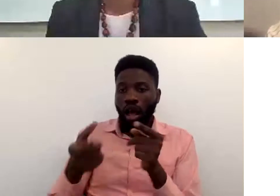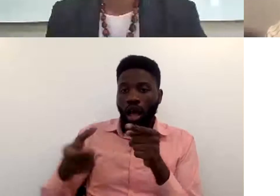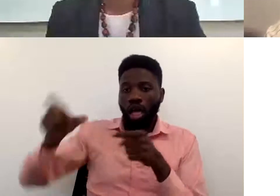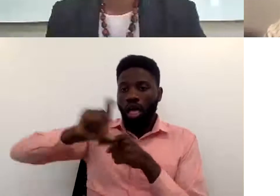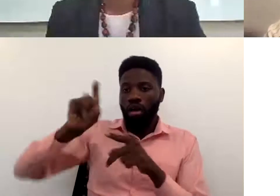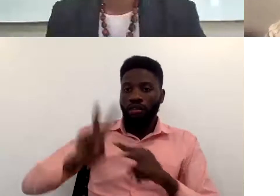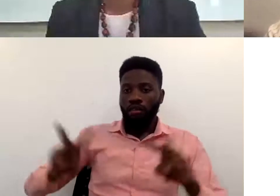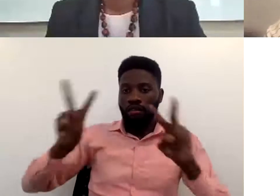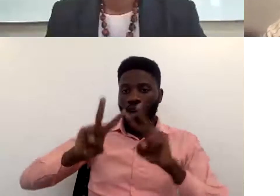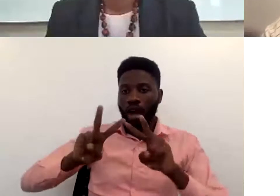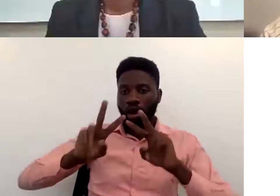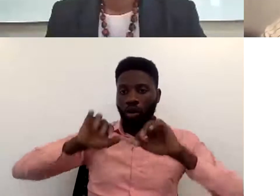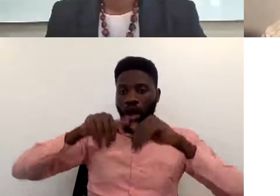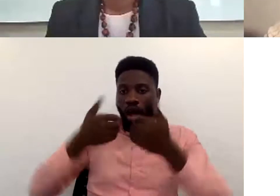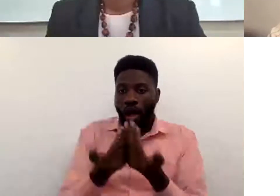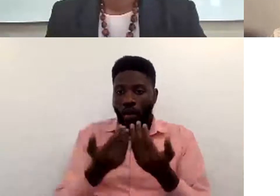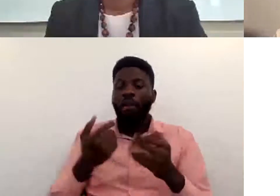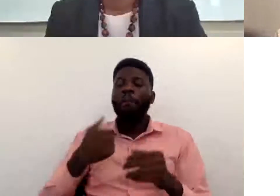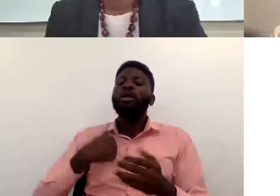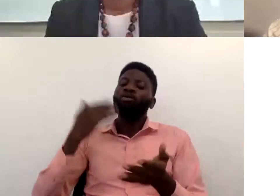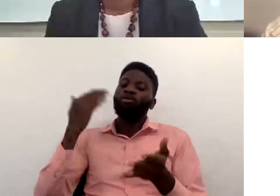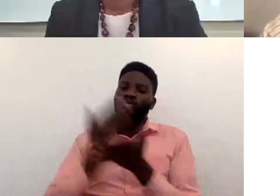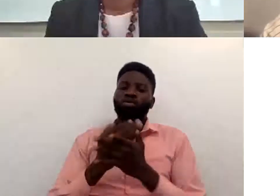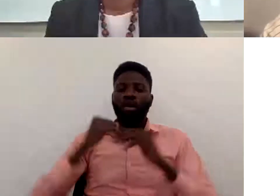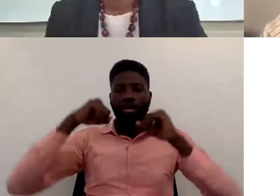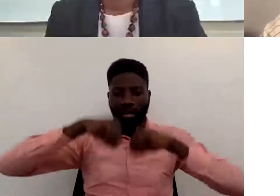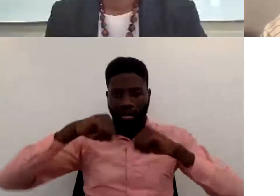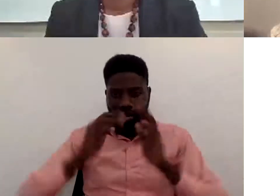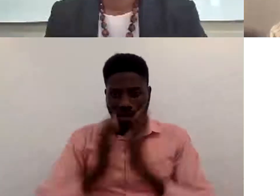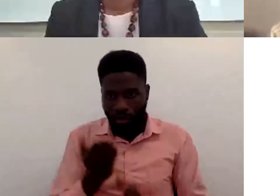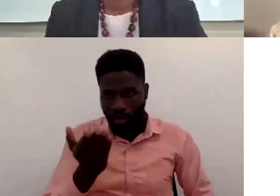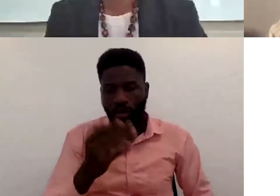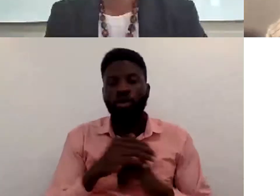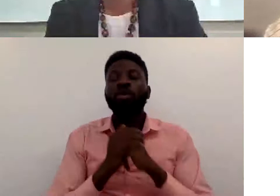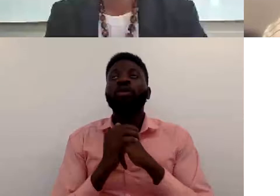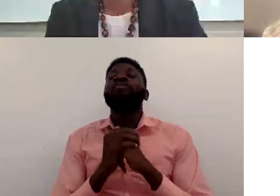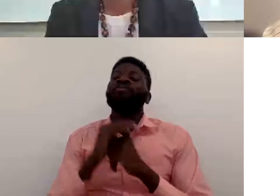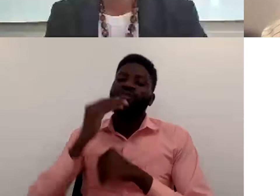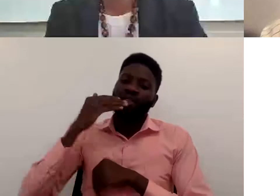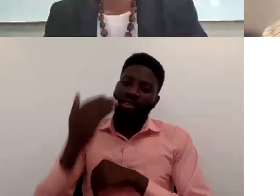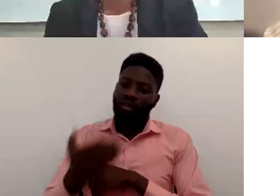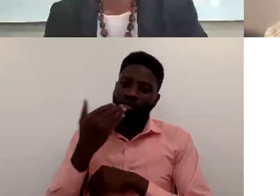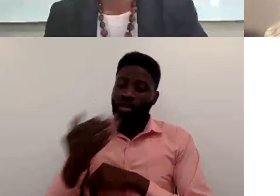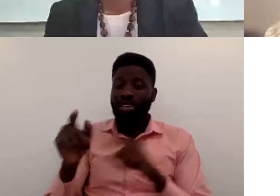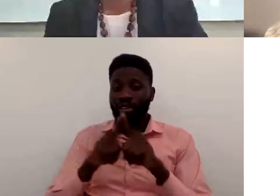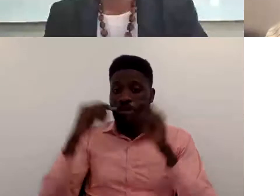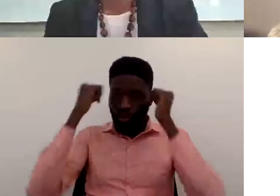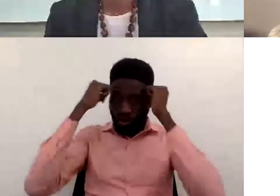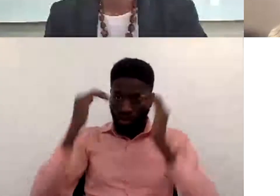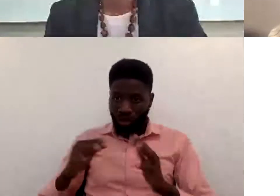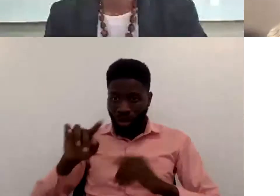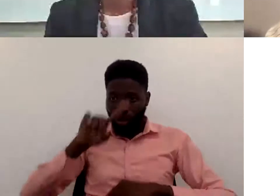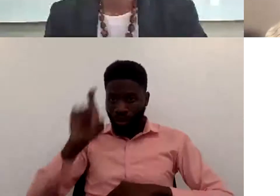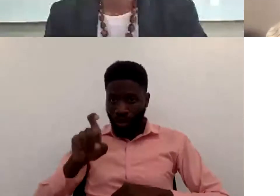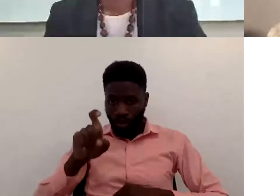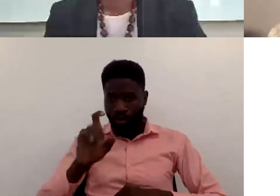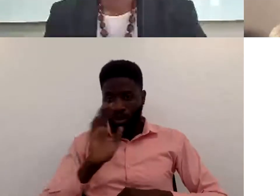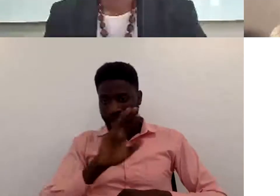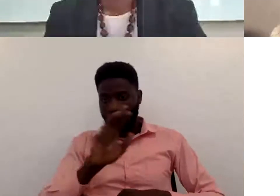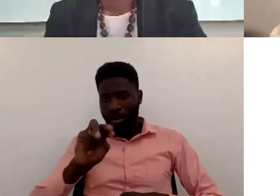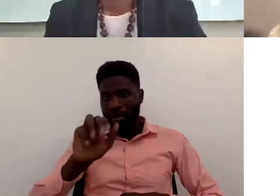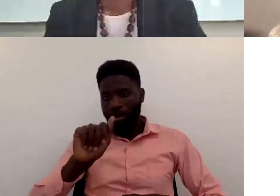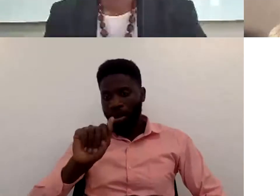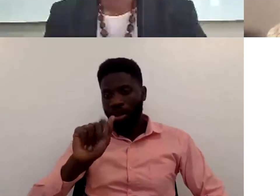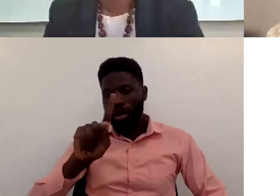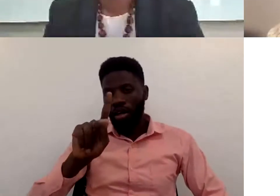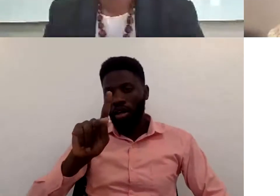And I completely agree with you. Thank you. And students, please leave your questions for Makabelo in the chat